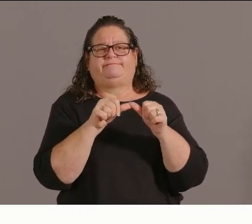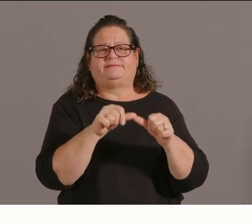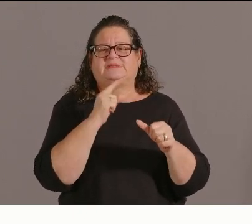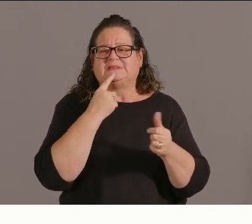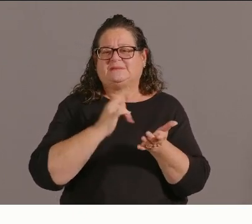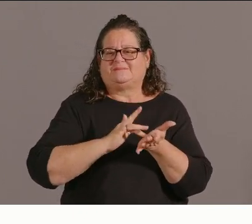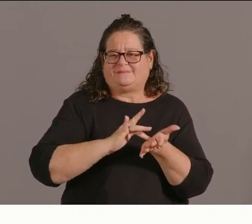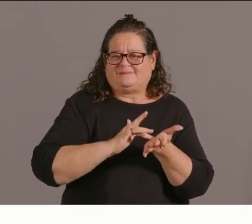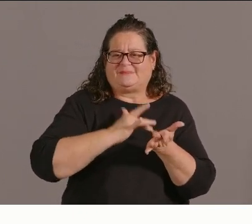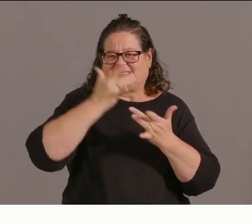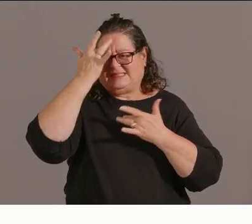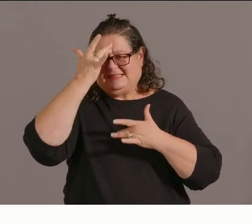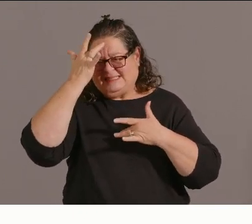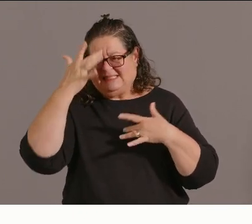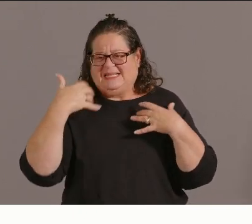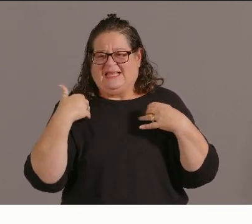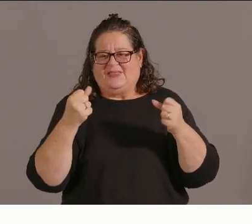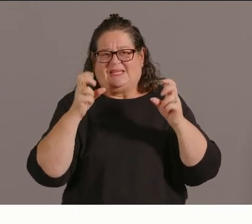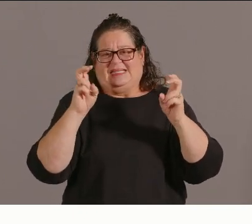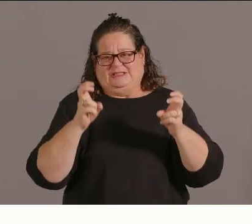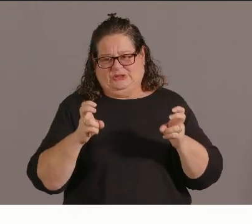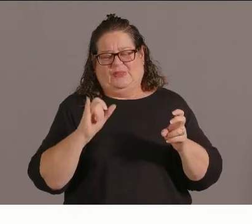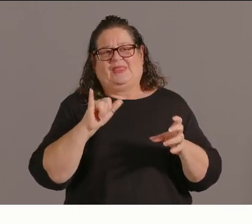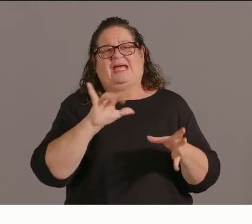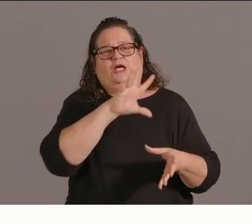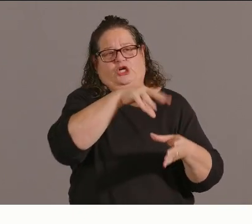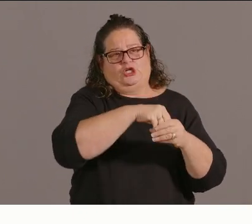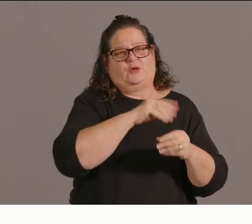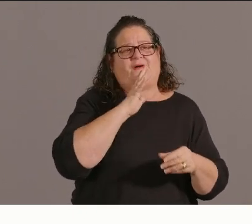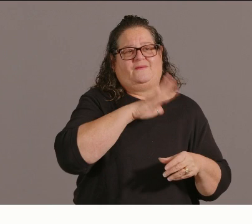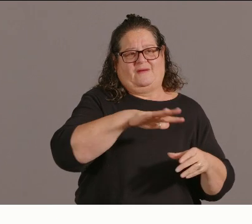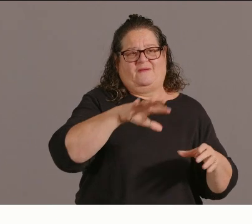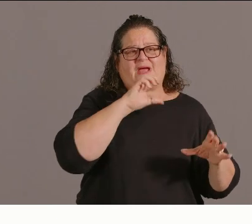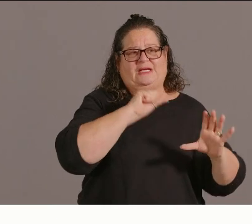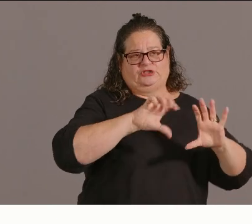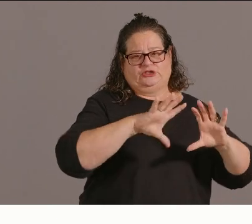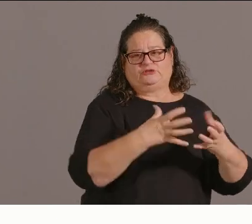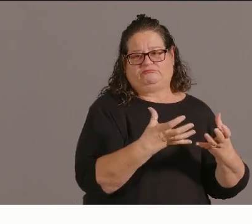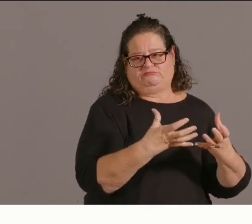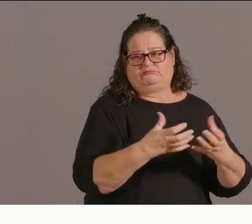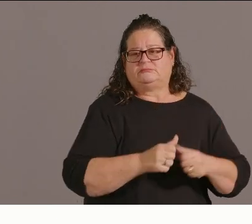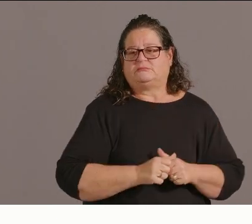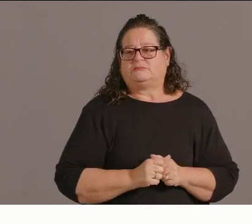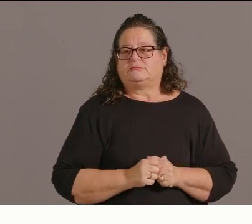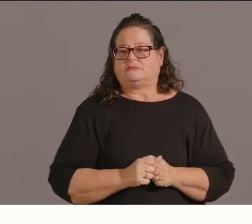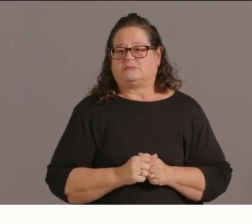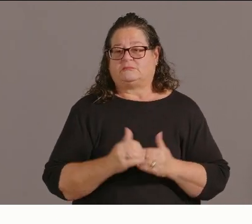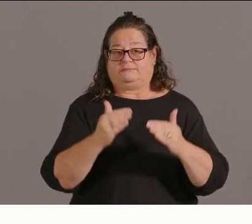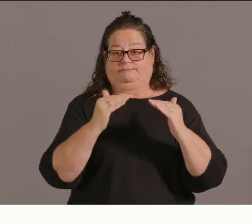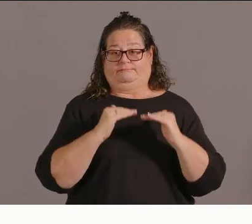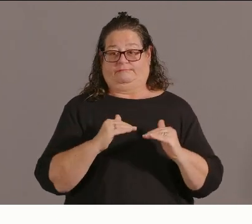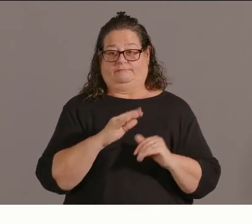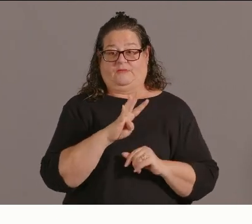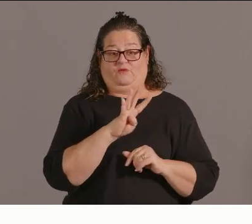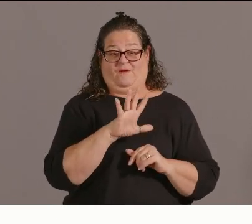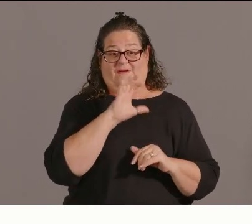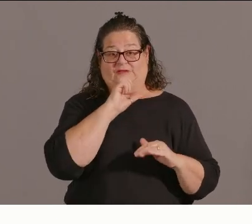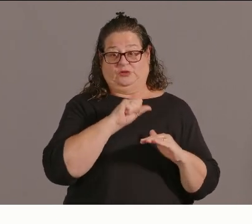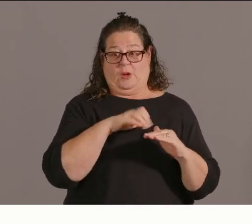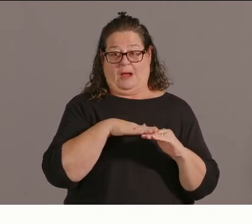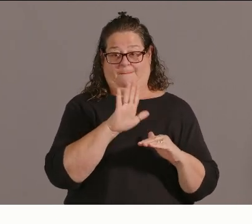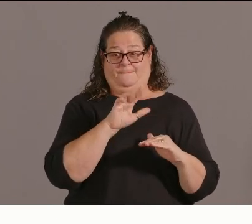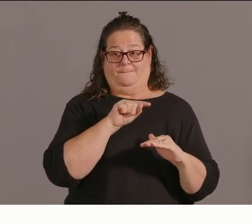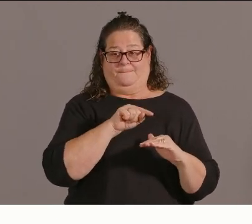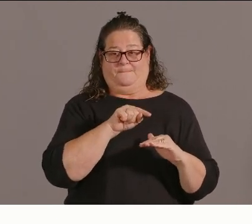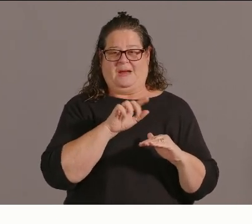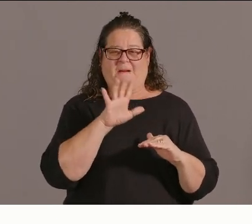outcomes from COVID-19. When we move to our 45 and above group, we are estimating that 68